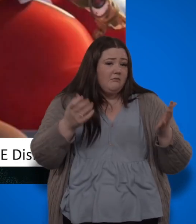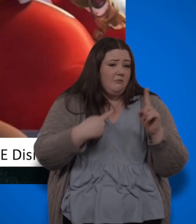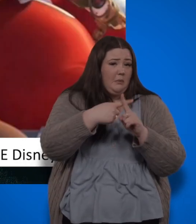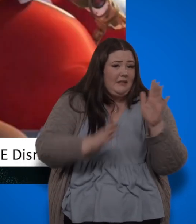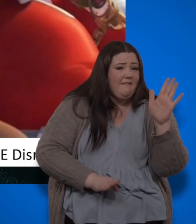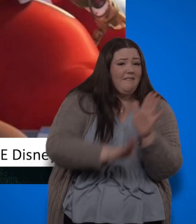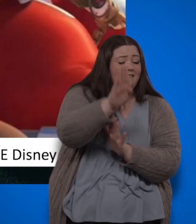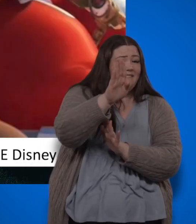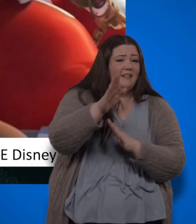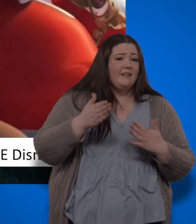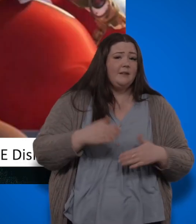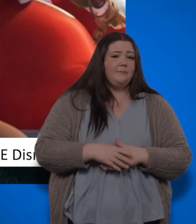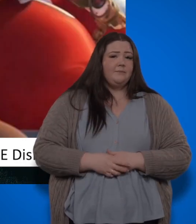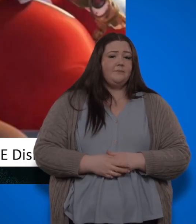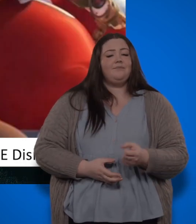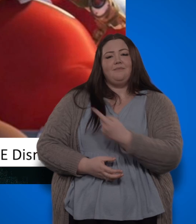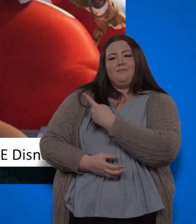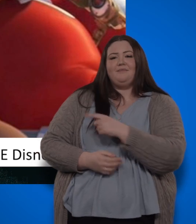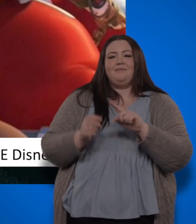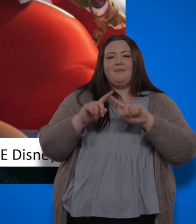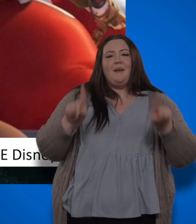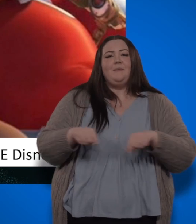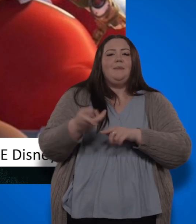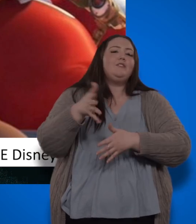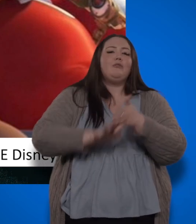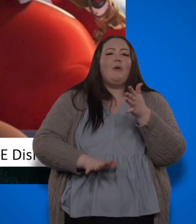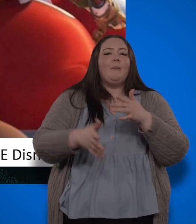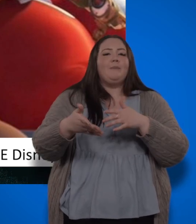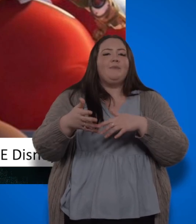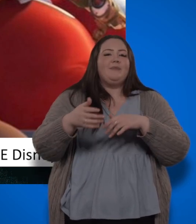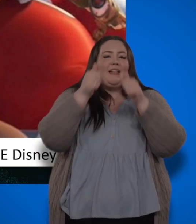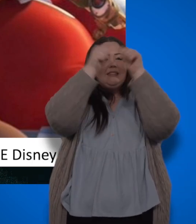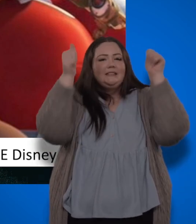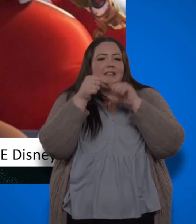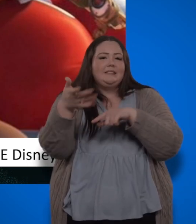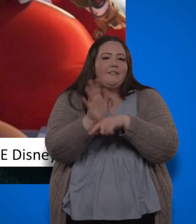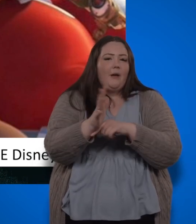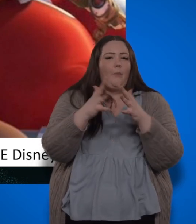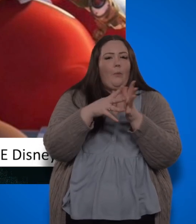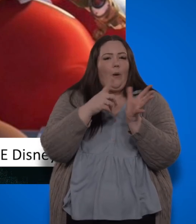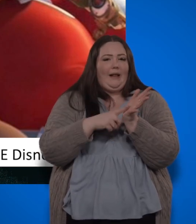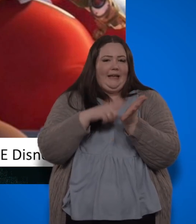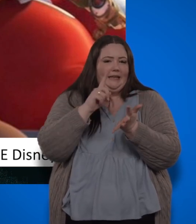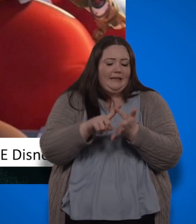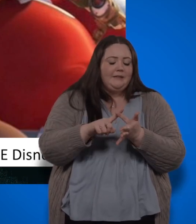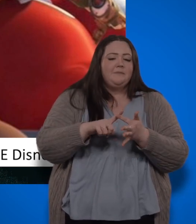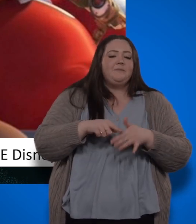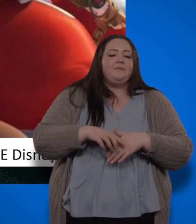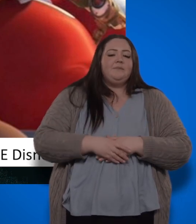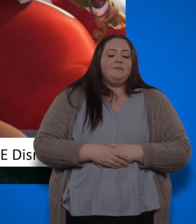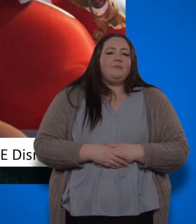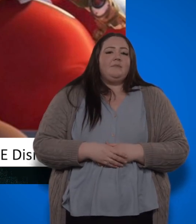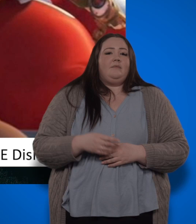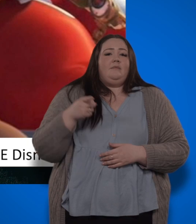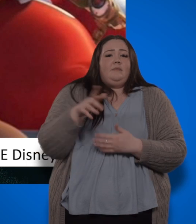the Disney film DALL-E, portrayed a world in which humans have destroyed the planet and have all migrated to